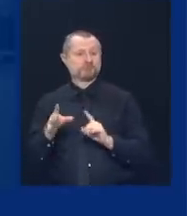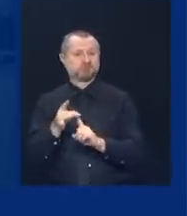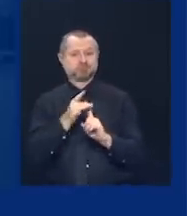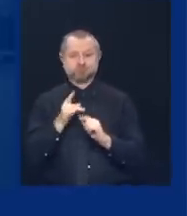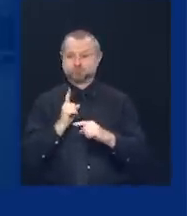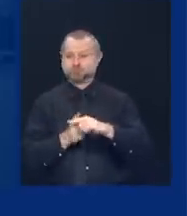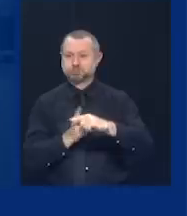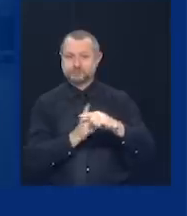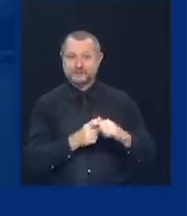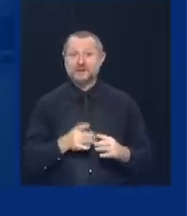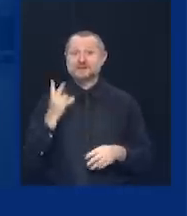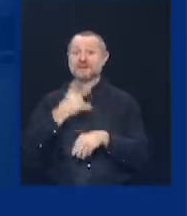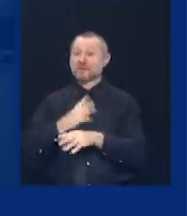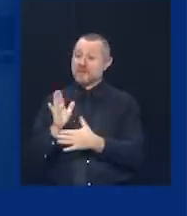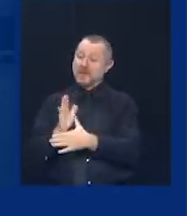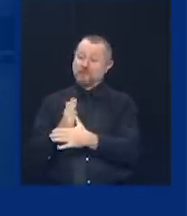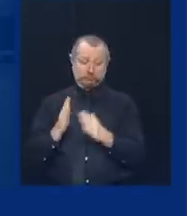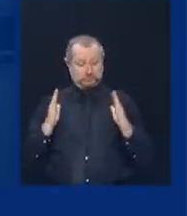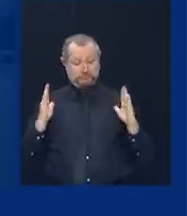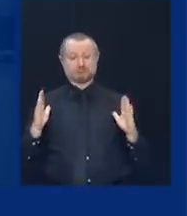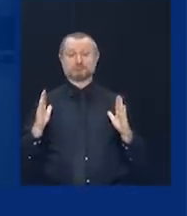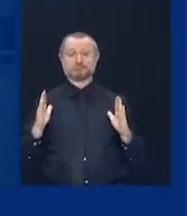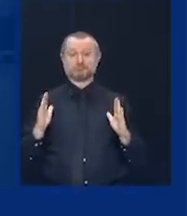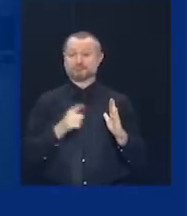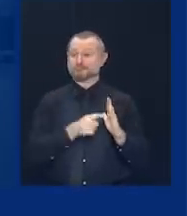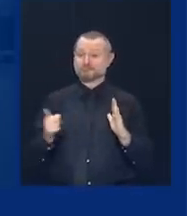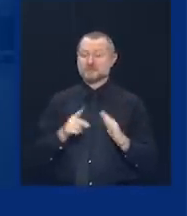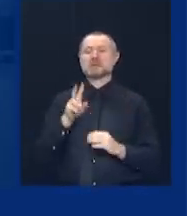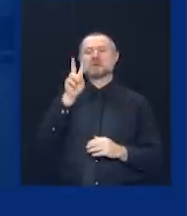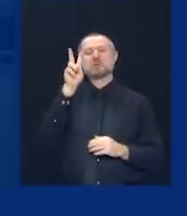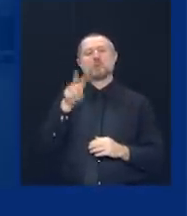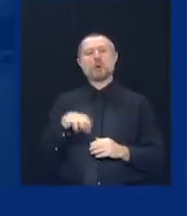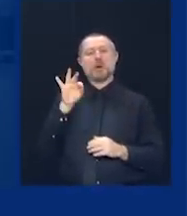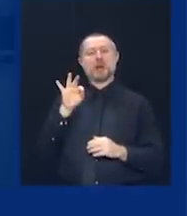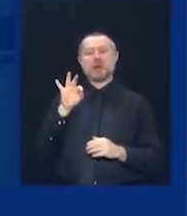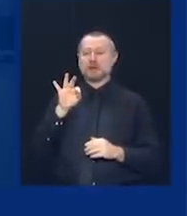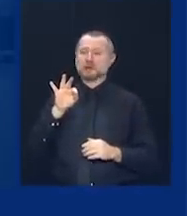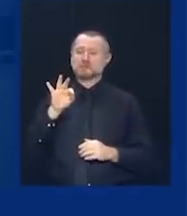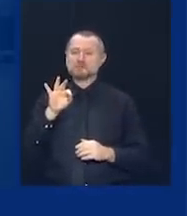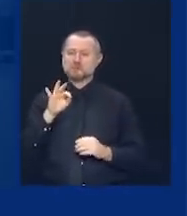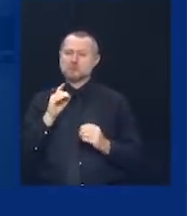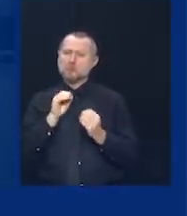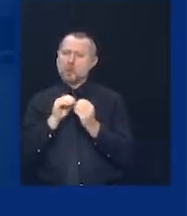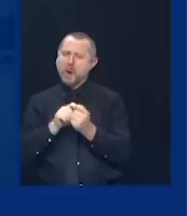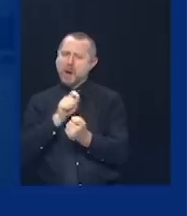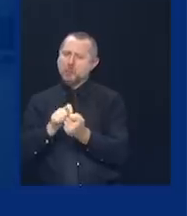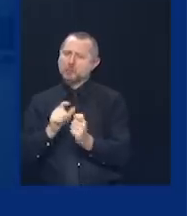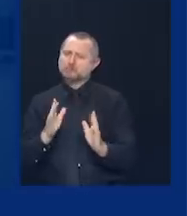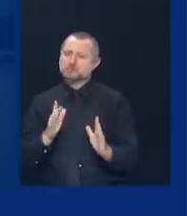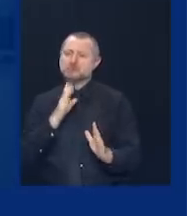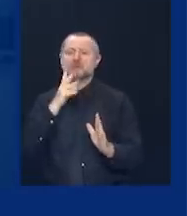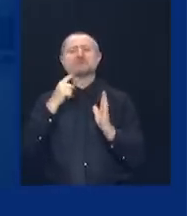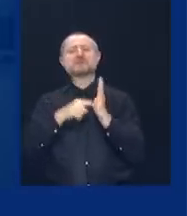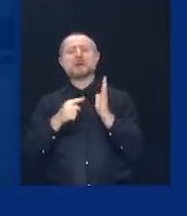7-day rolling average, which balances it out. It's more accurate because one day you get a blip here, a blip